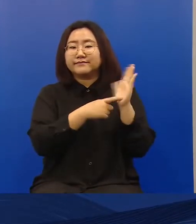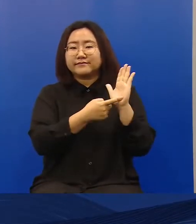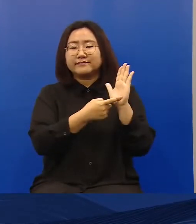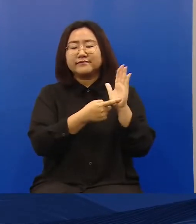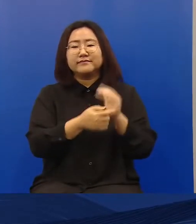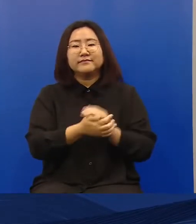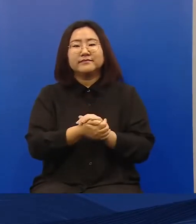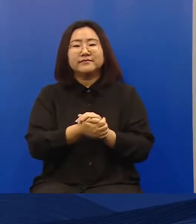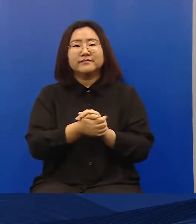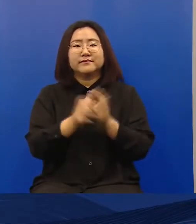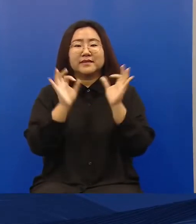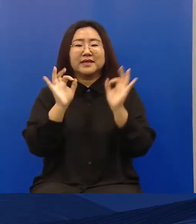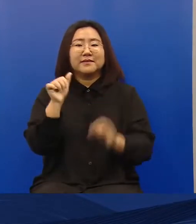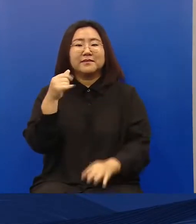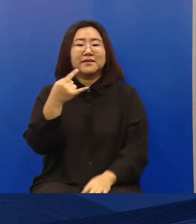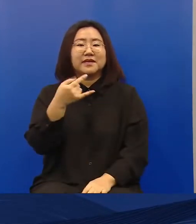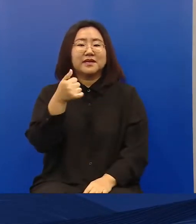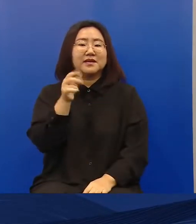first session.